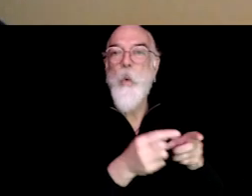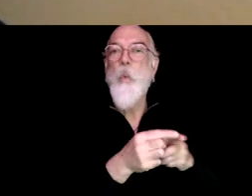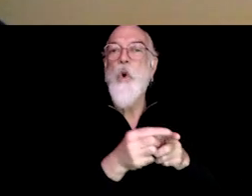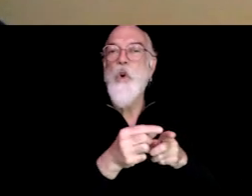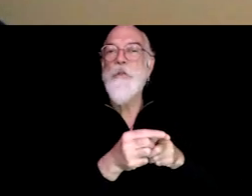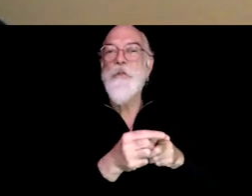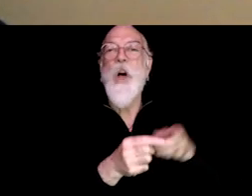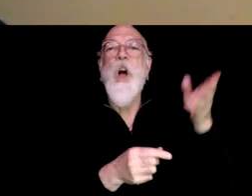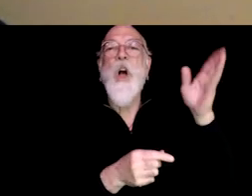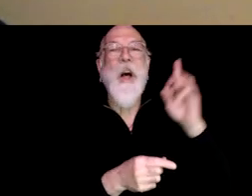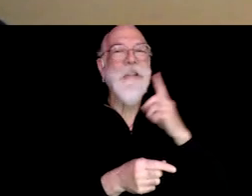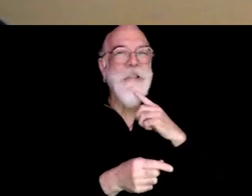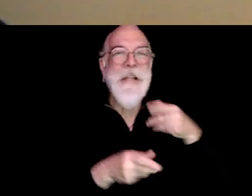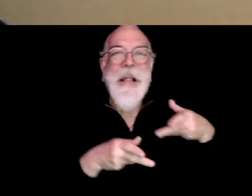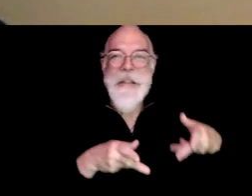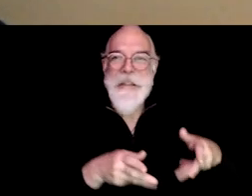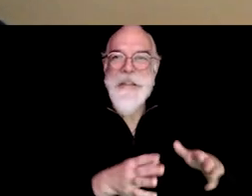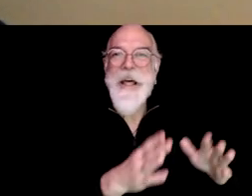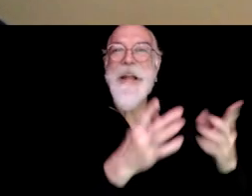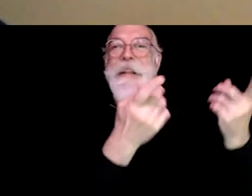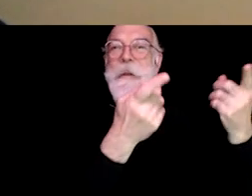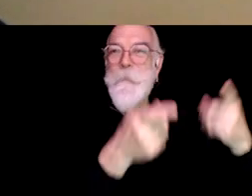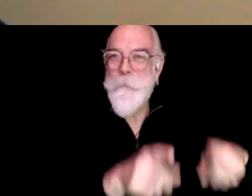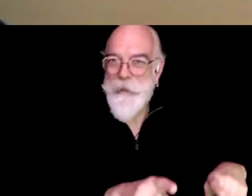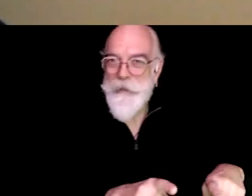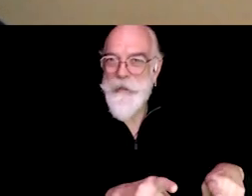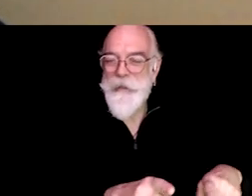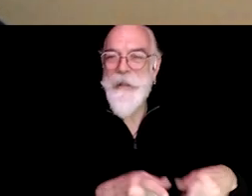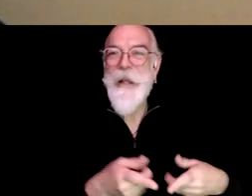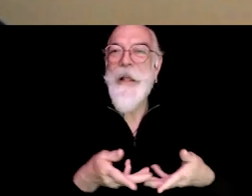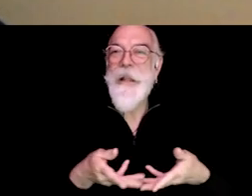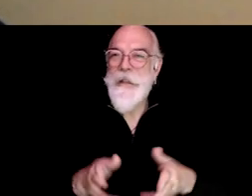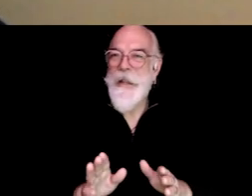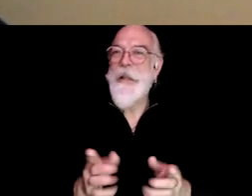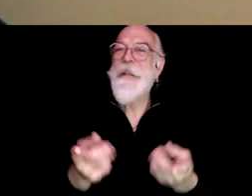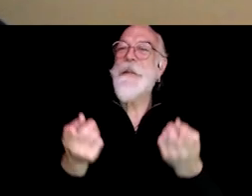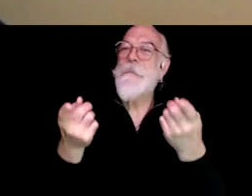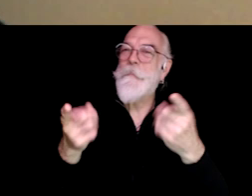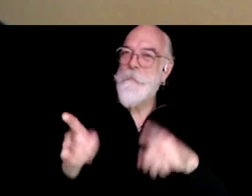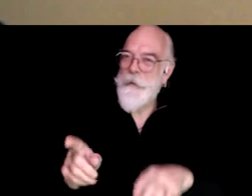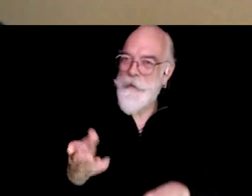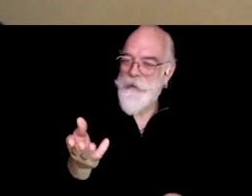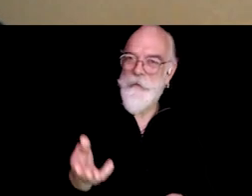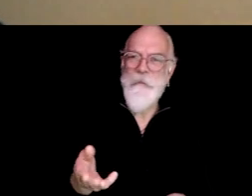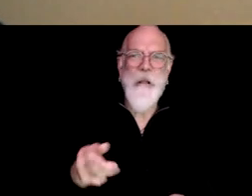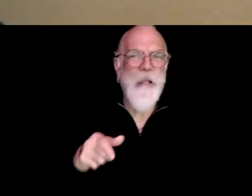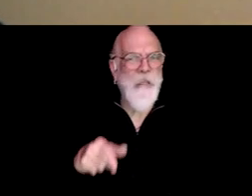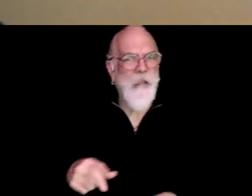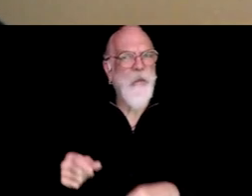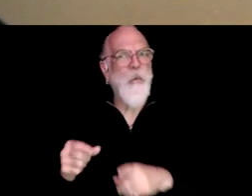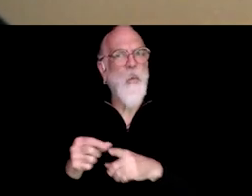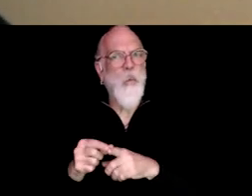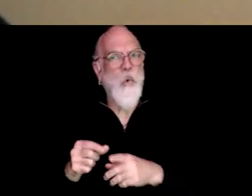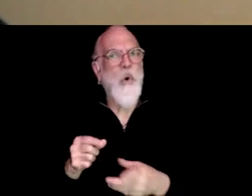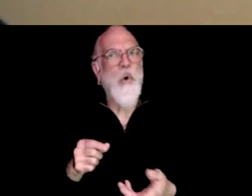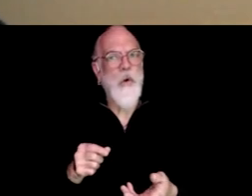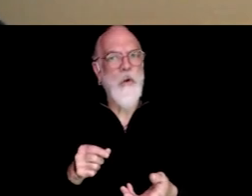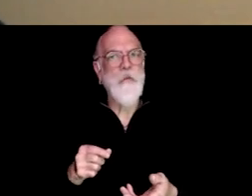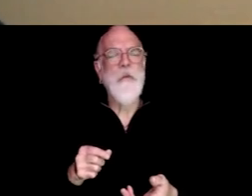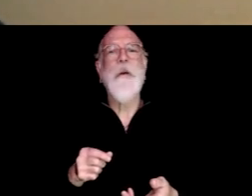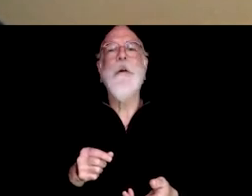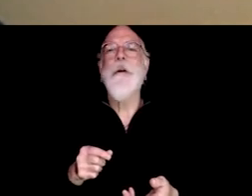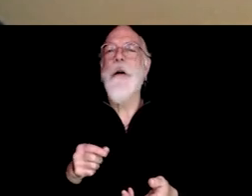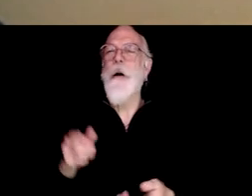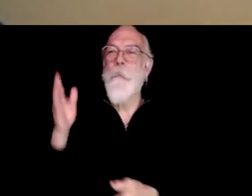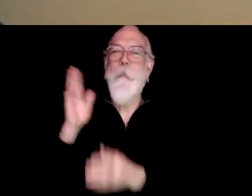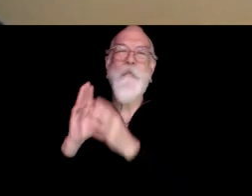was that word God itself, according to the origin. Its true meaning is a